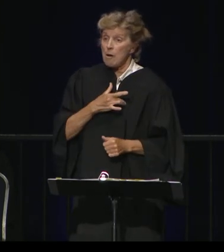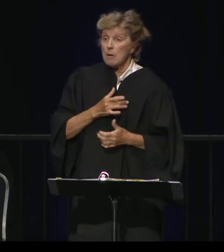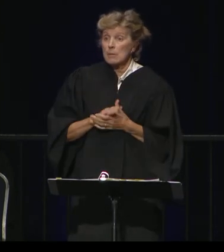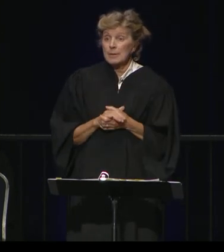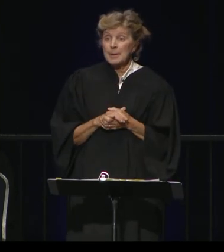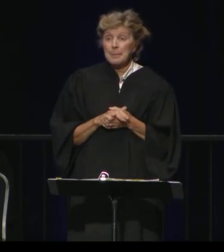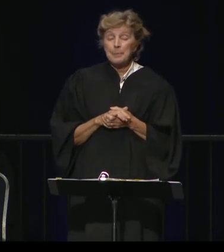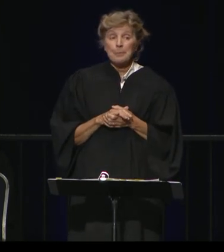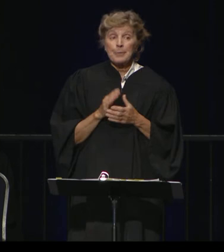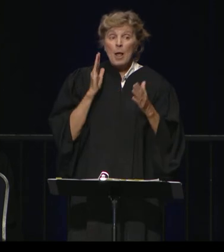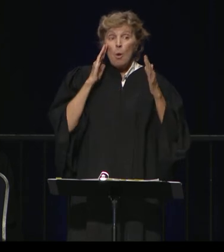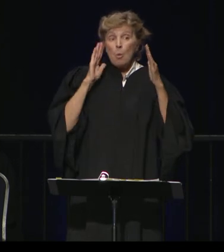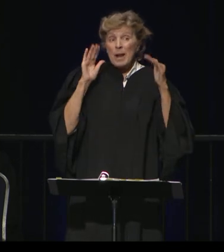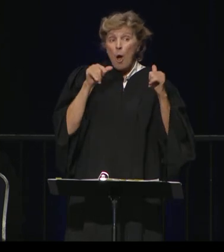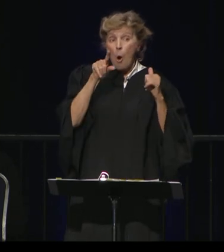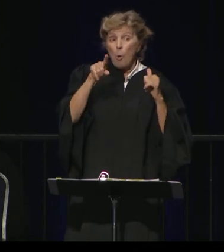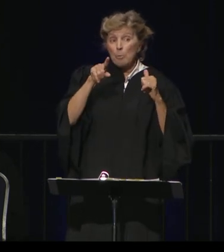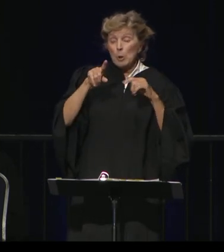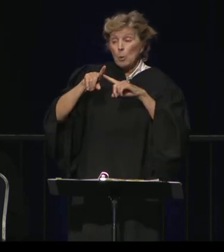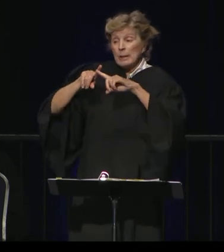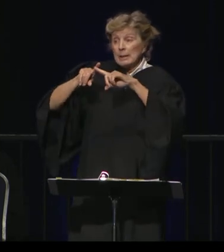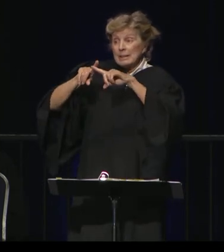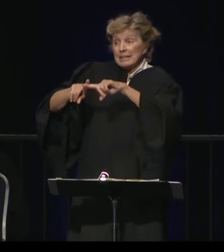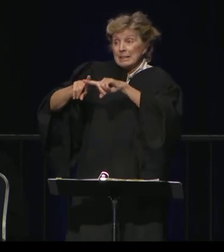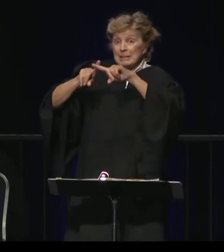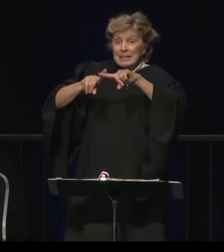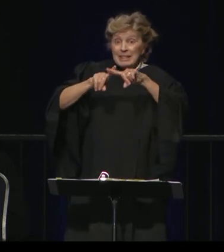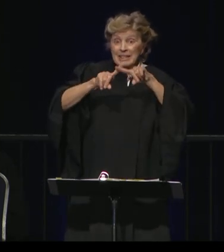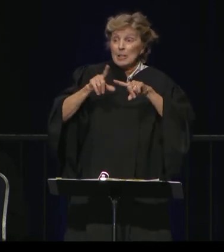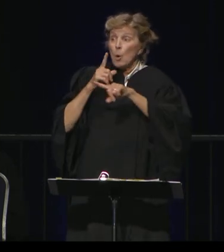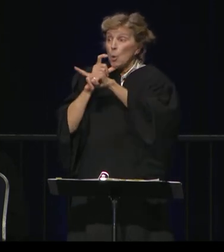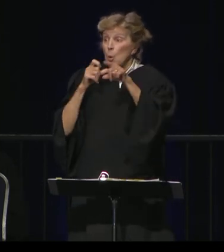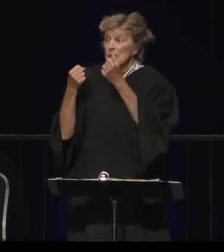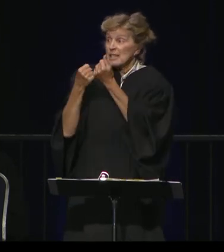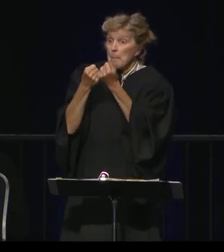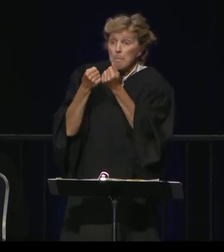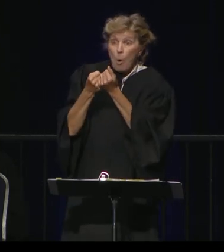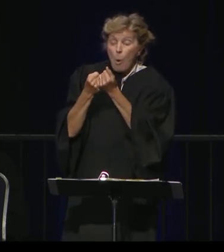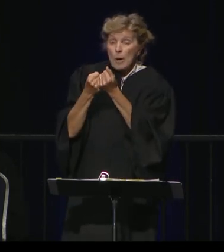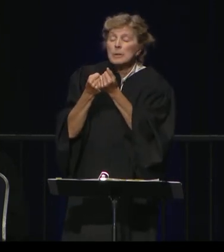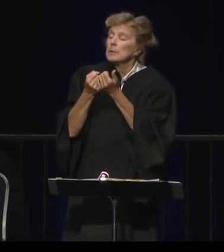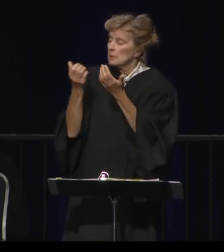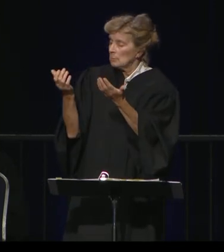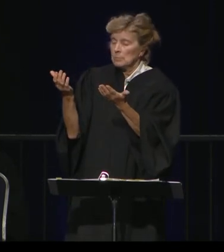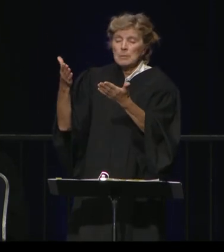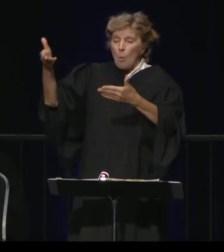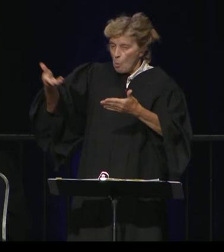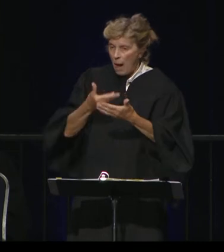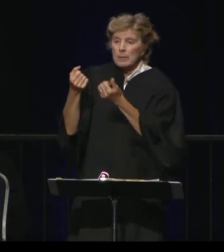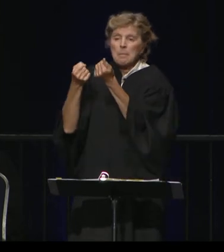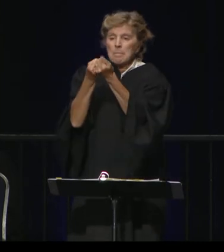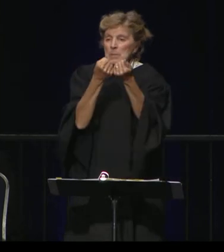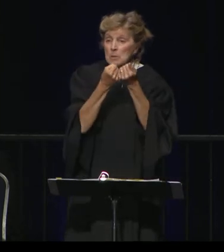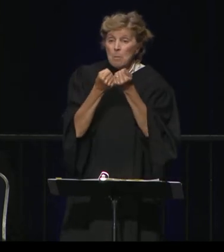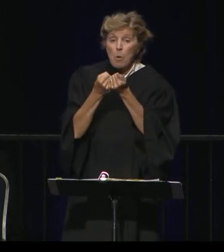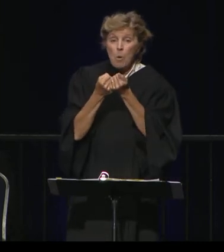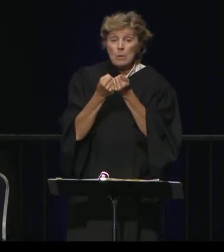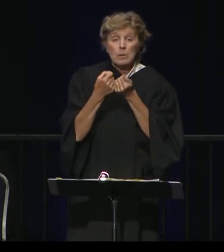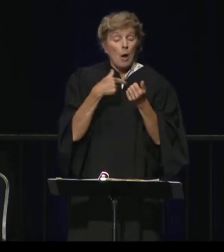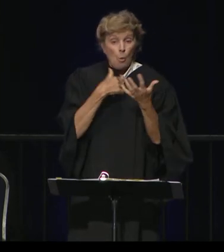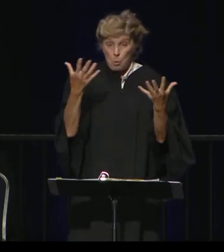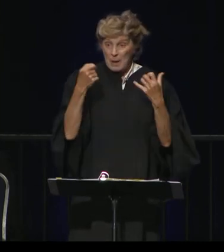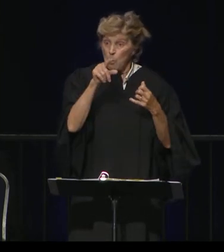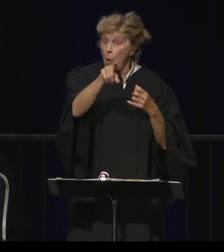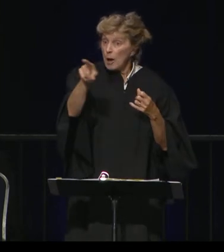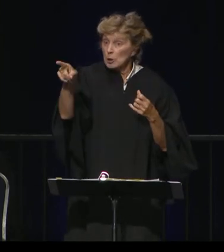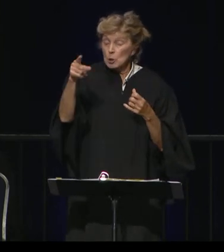that you rely on support, that you reach out to whoever it is who might offer support in those moments. We want to hear from you. You can